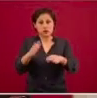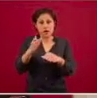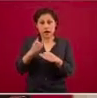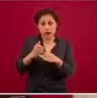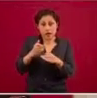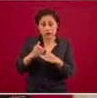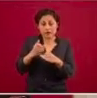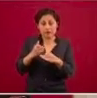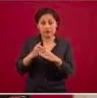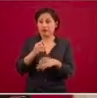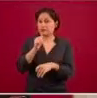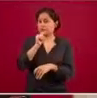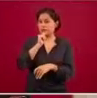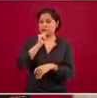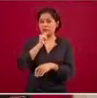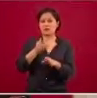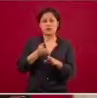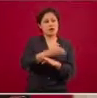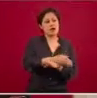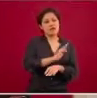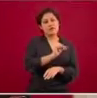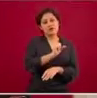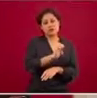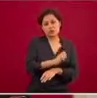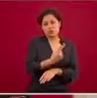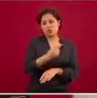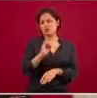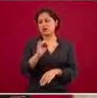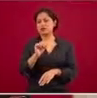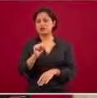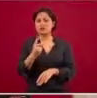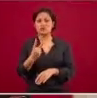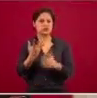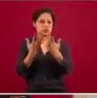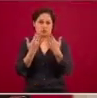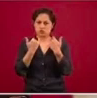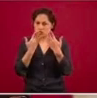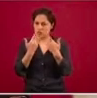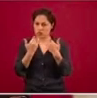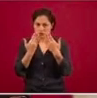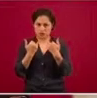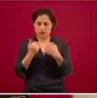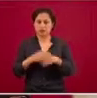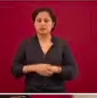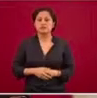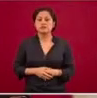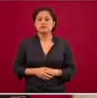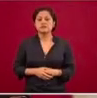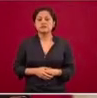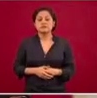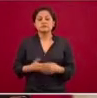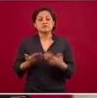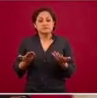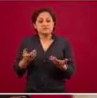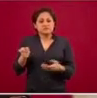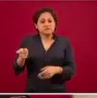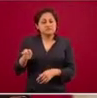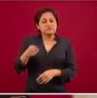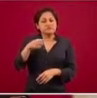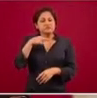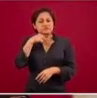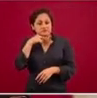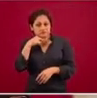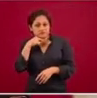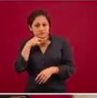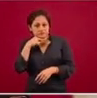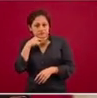Actually, because we published it recently, it wasn't implemented during phase 1, and